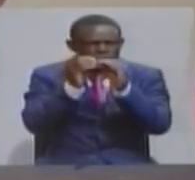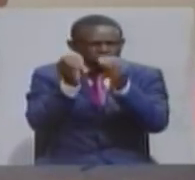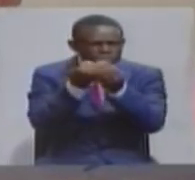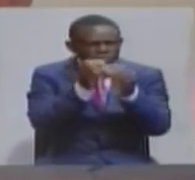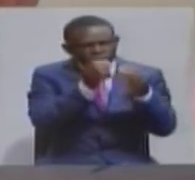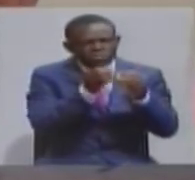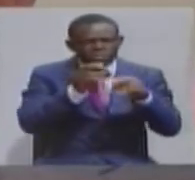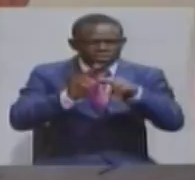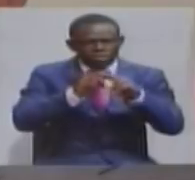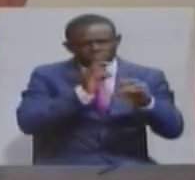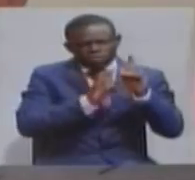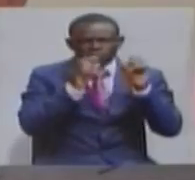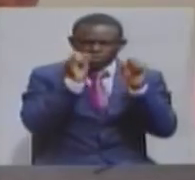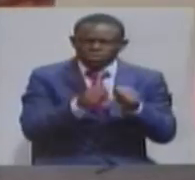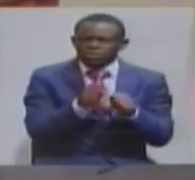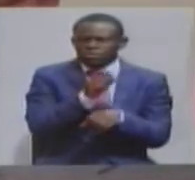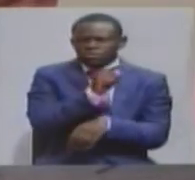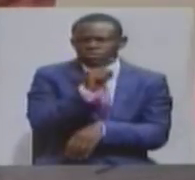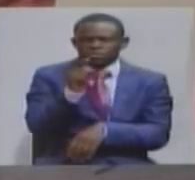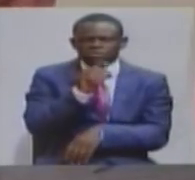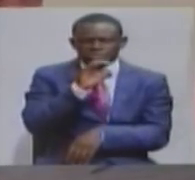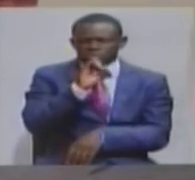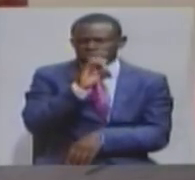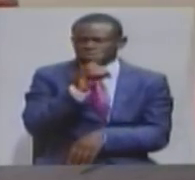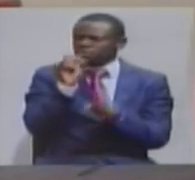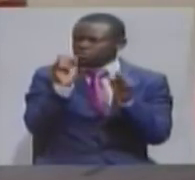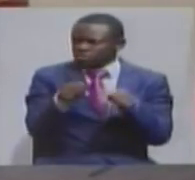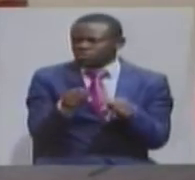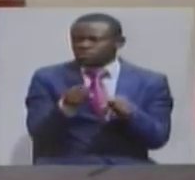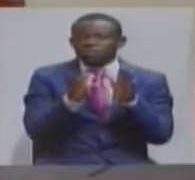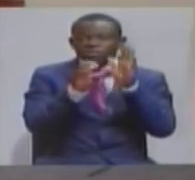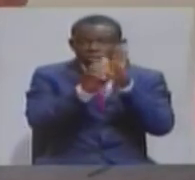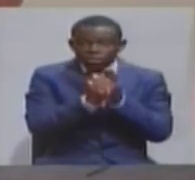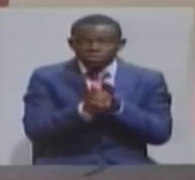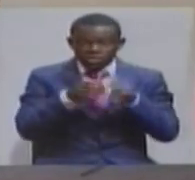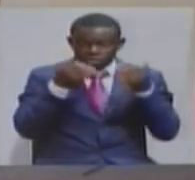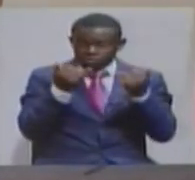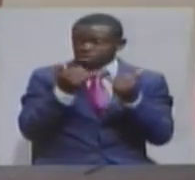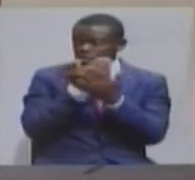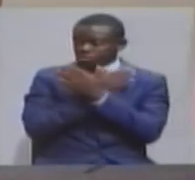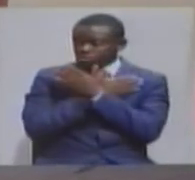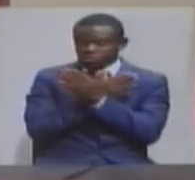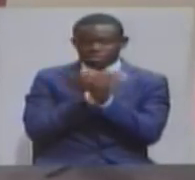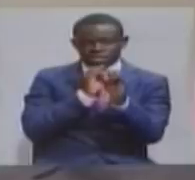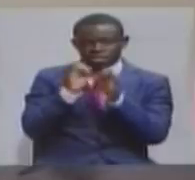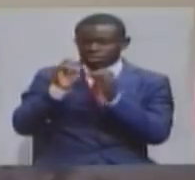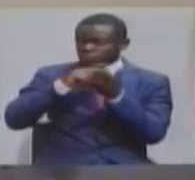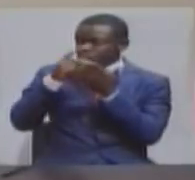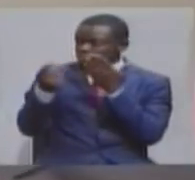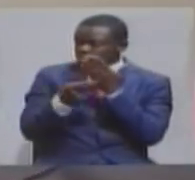expressed on this platform. Does that mean that they will discard this platform? No. The platform is a neutral